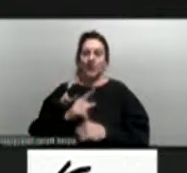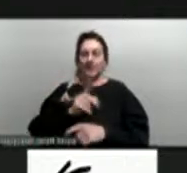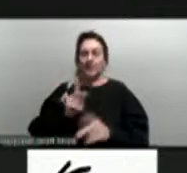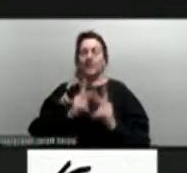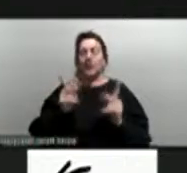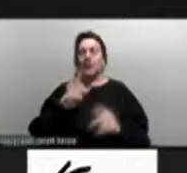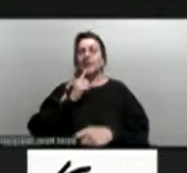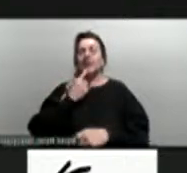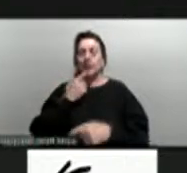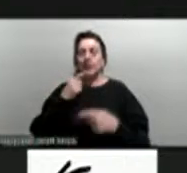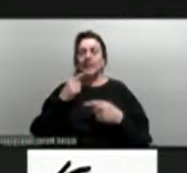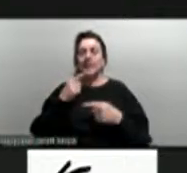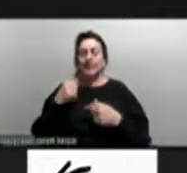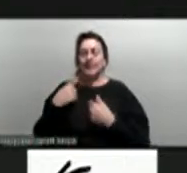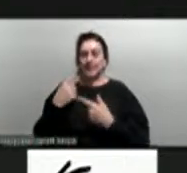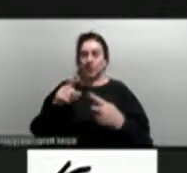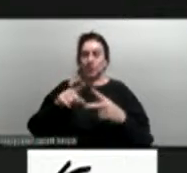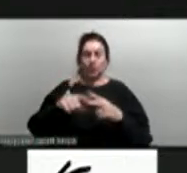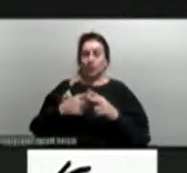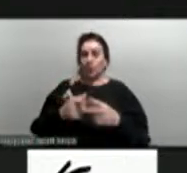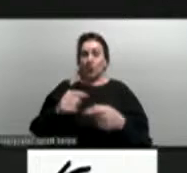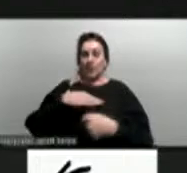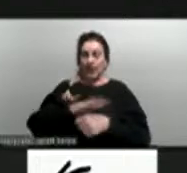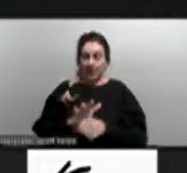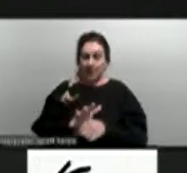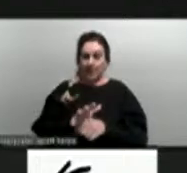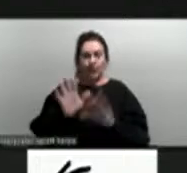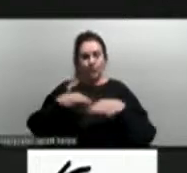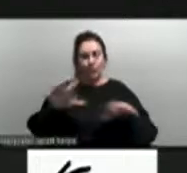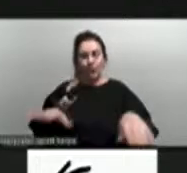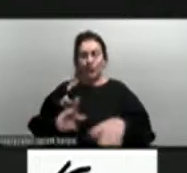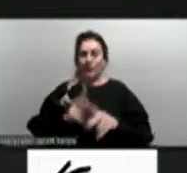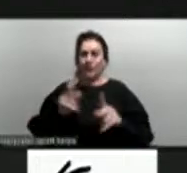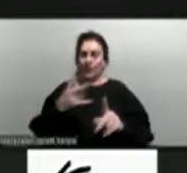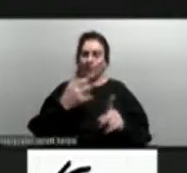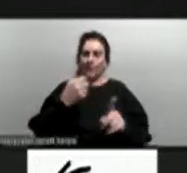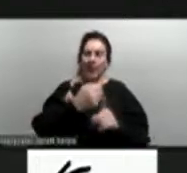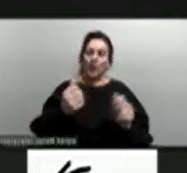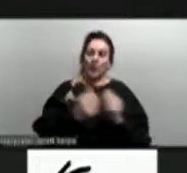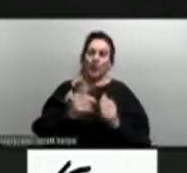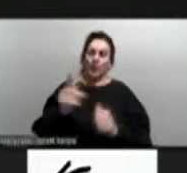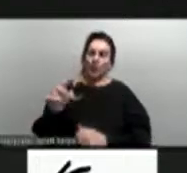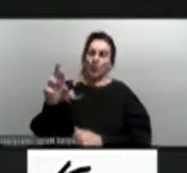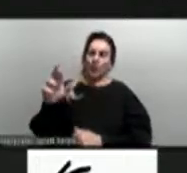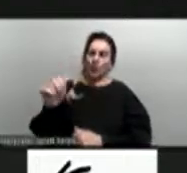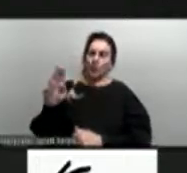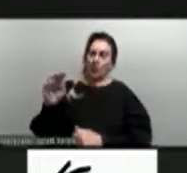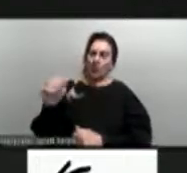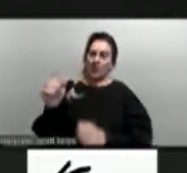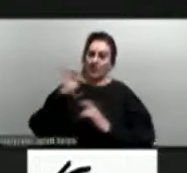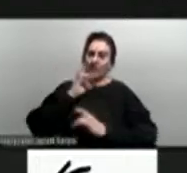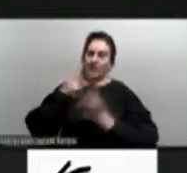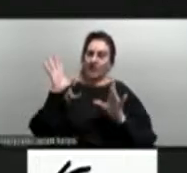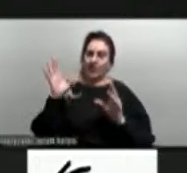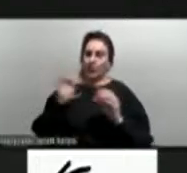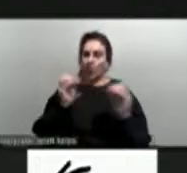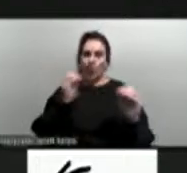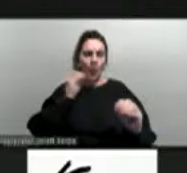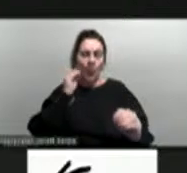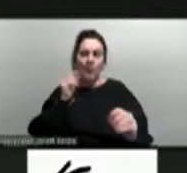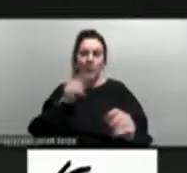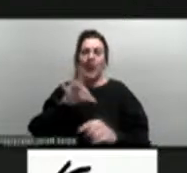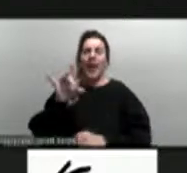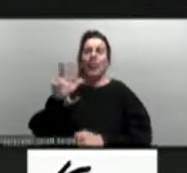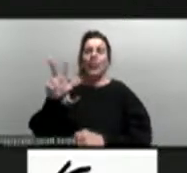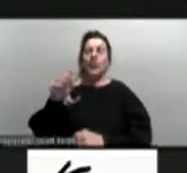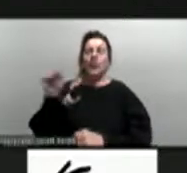children are extremely vulnerable and carry with them heavy trauma, not to mention the trauma associated with being homeless. There's an 83% of children at Lotus